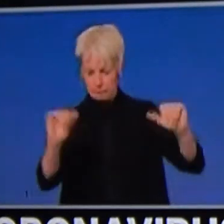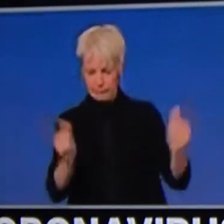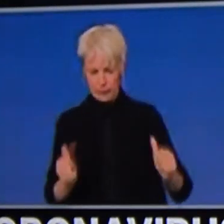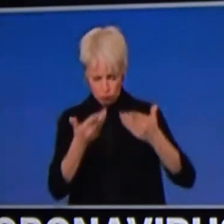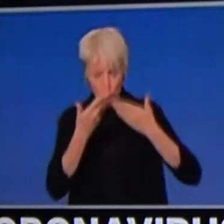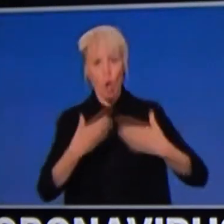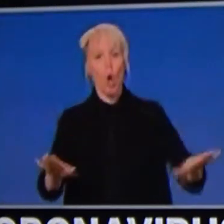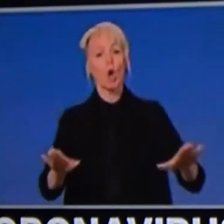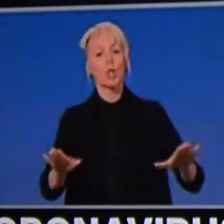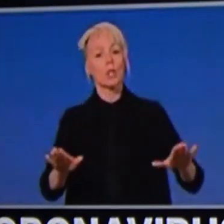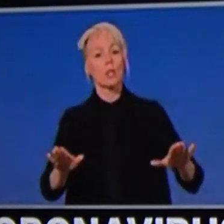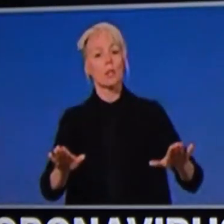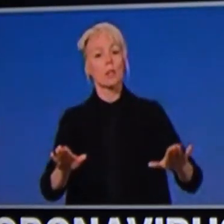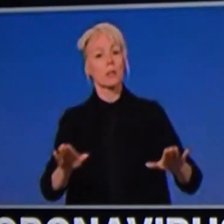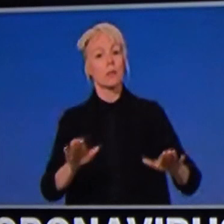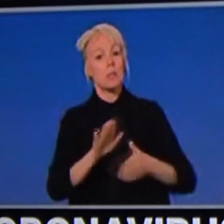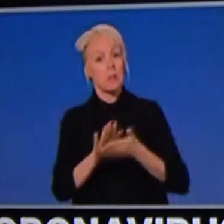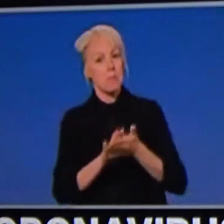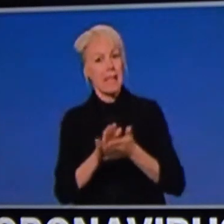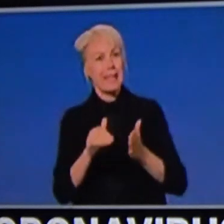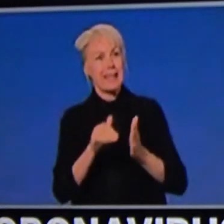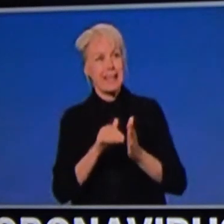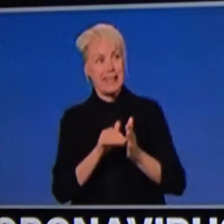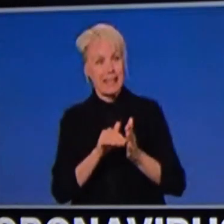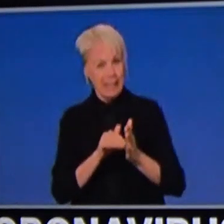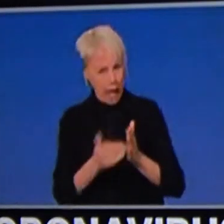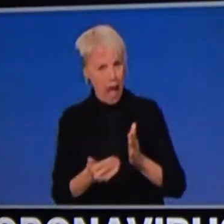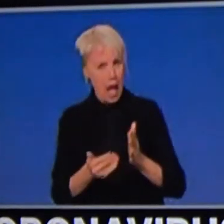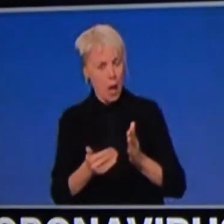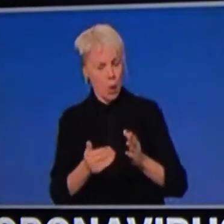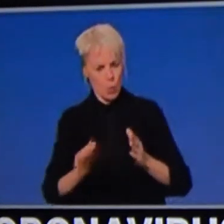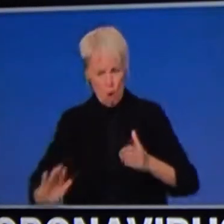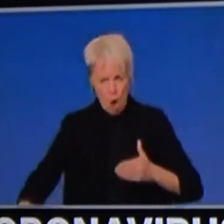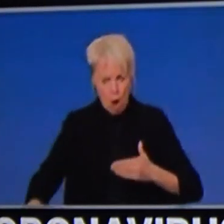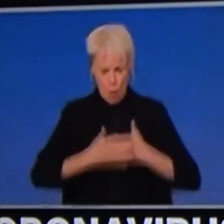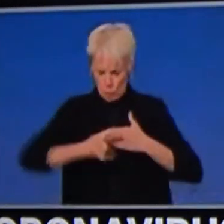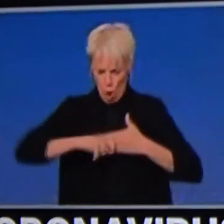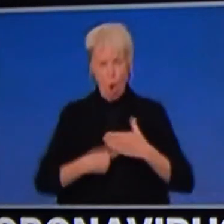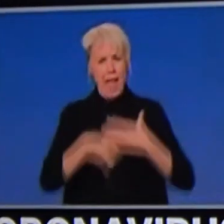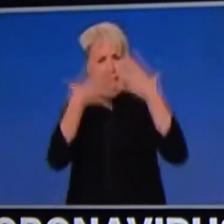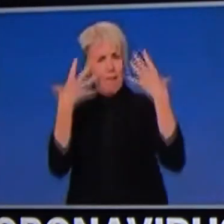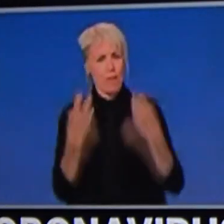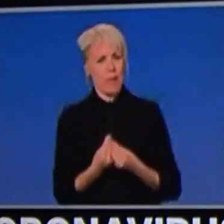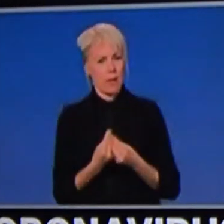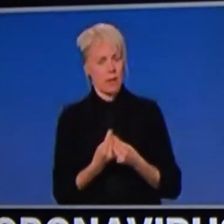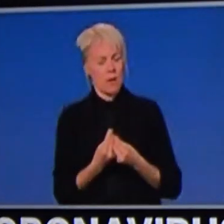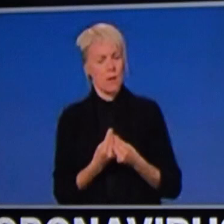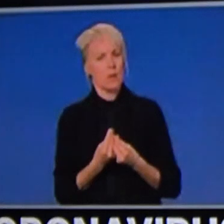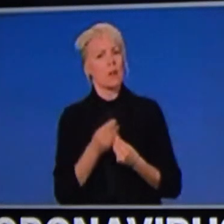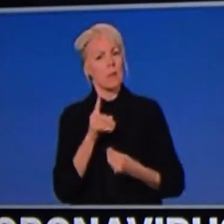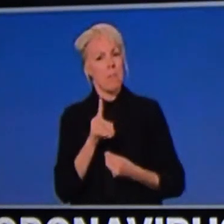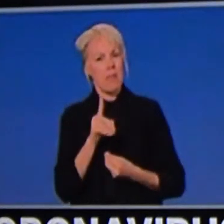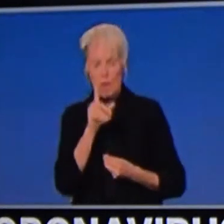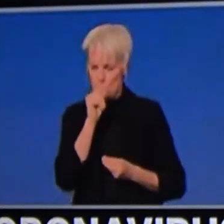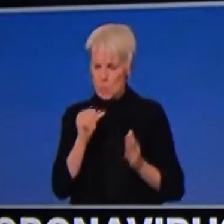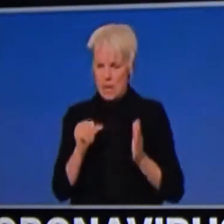economic restrictions than are currently in place. And that is not seen to be a